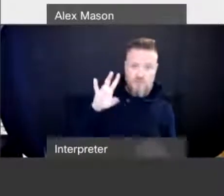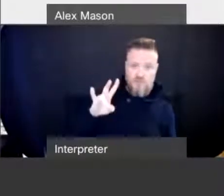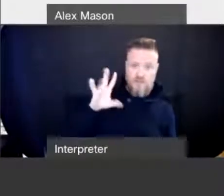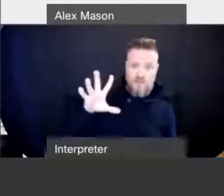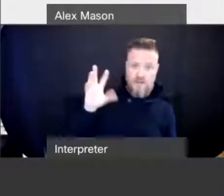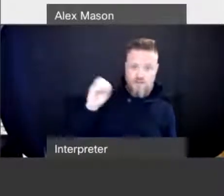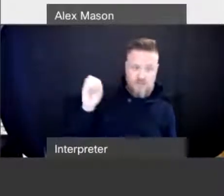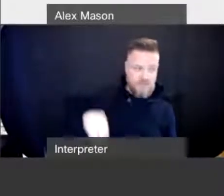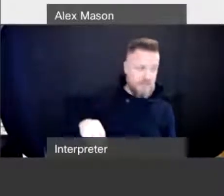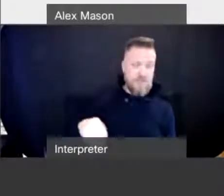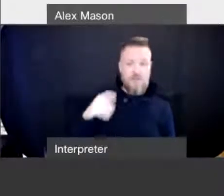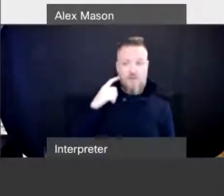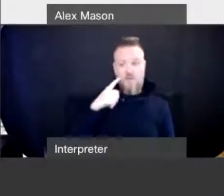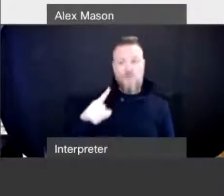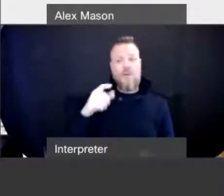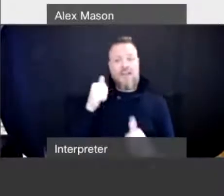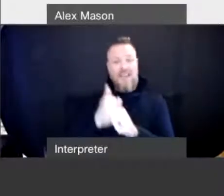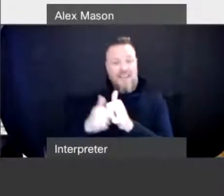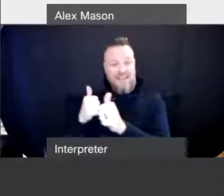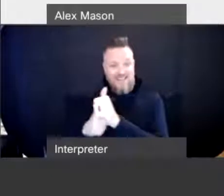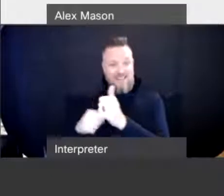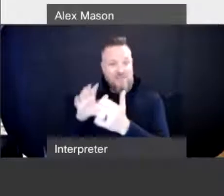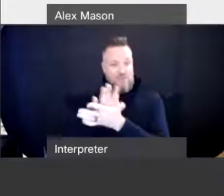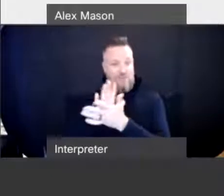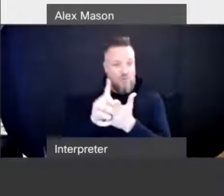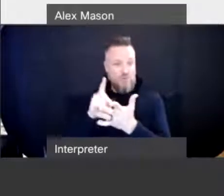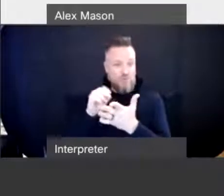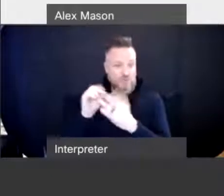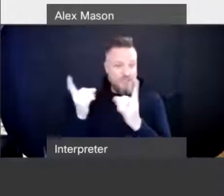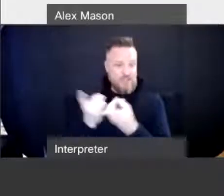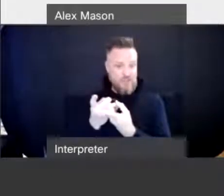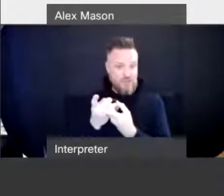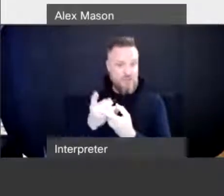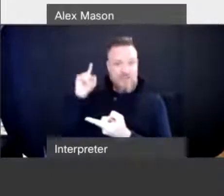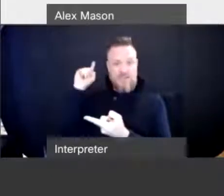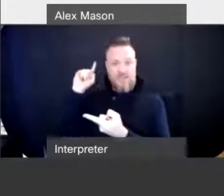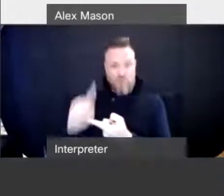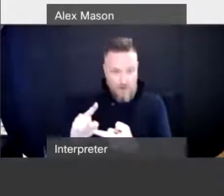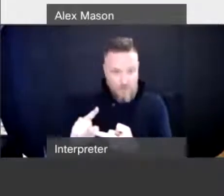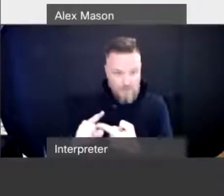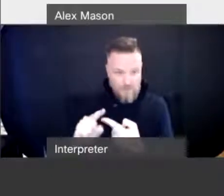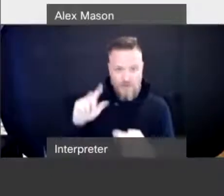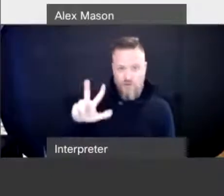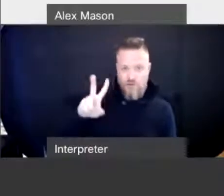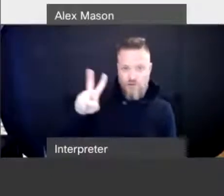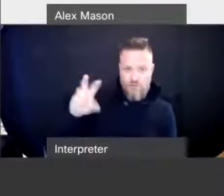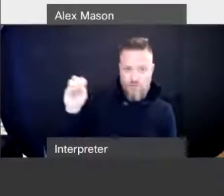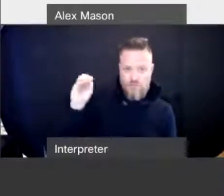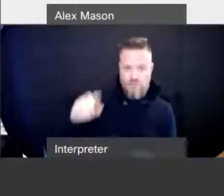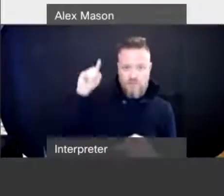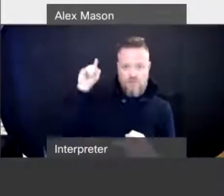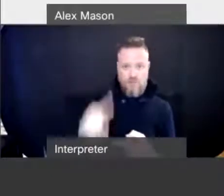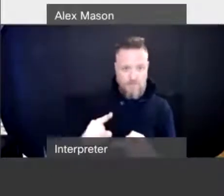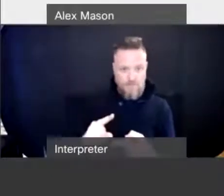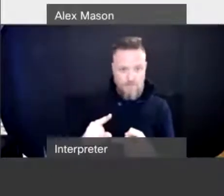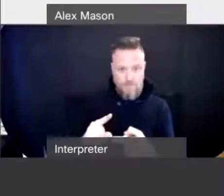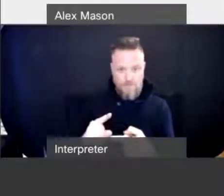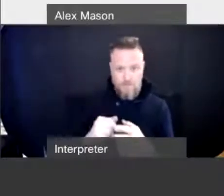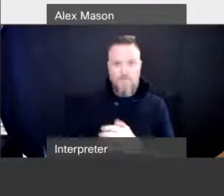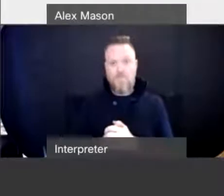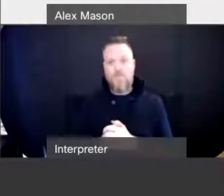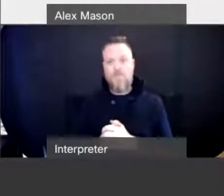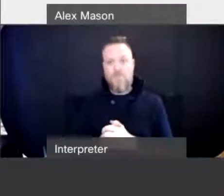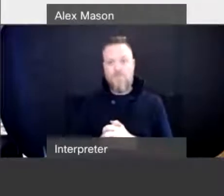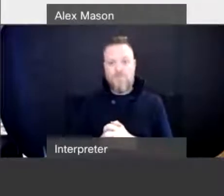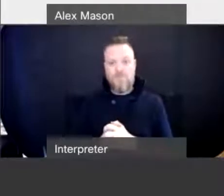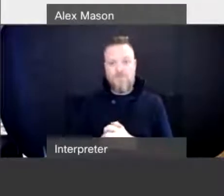then every school district in the state drops by 32 percentage points. Okay, so